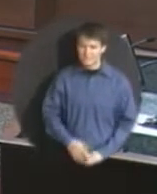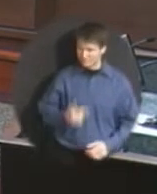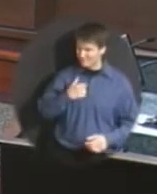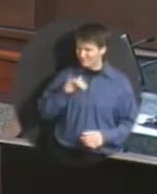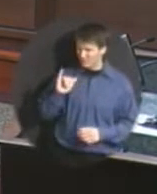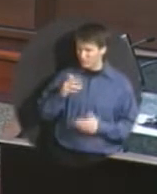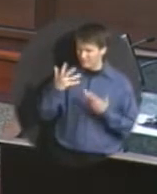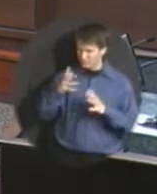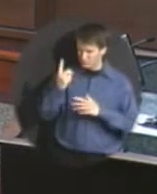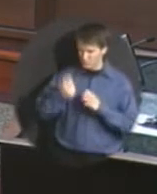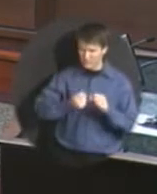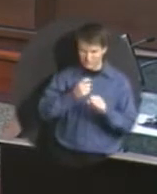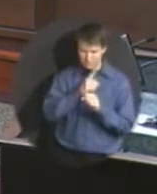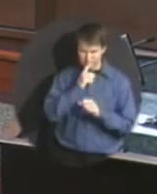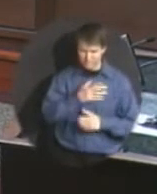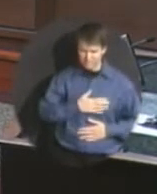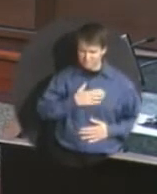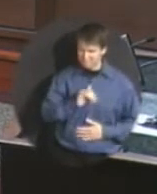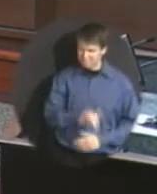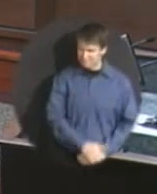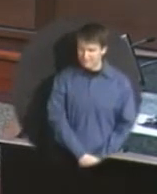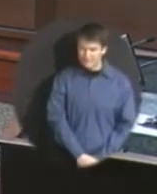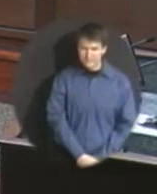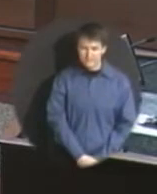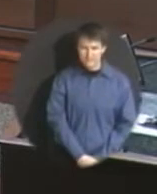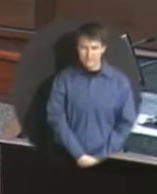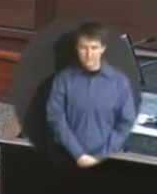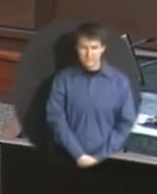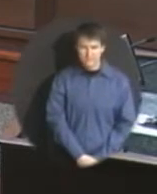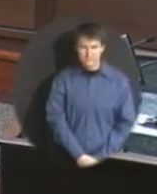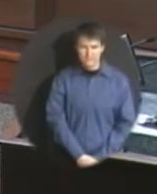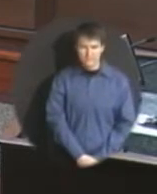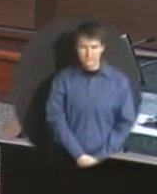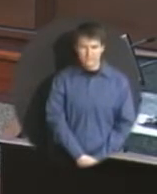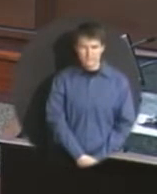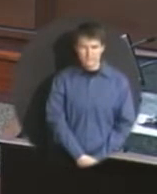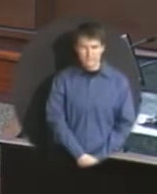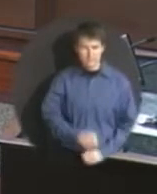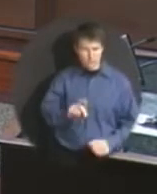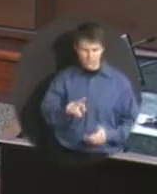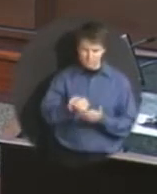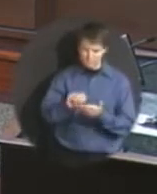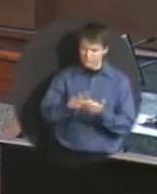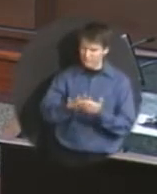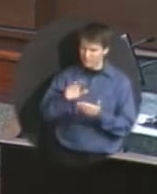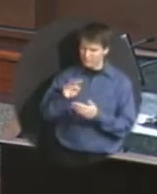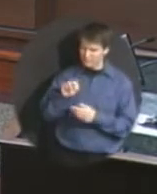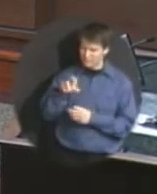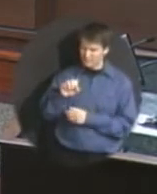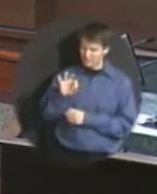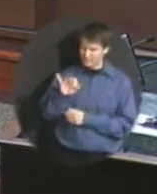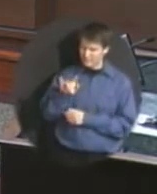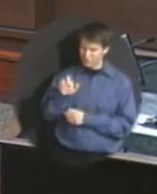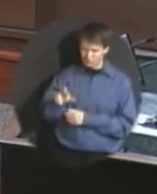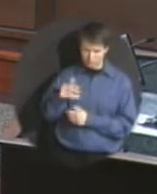year and found it very rewarding. It's really good. All right, well, Ms. Felter, we will put your name down.